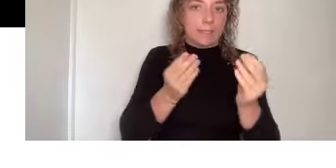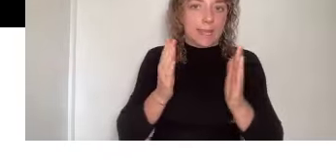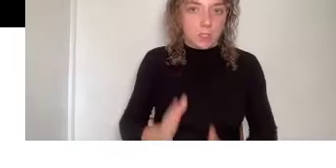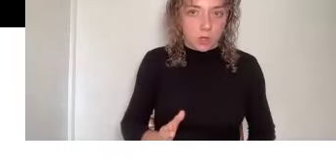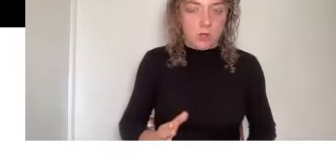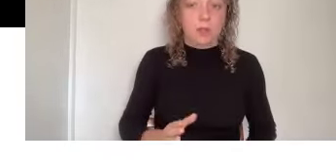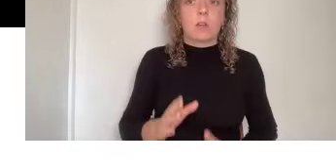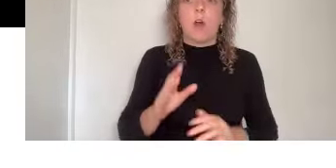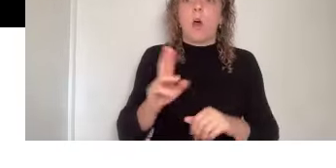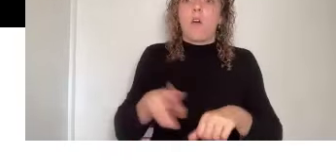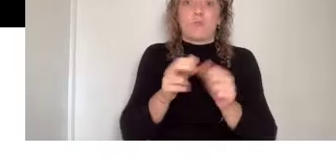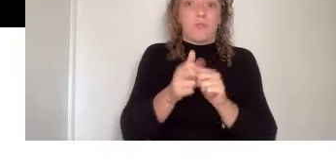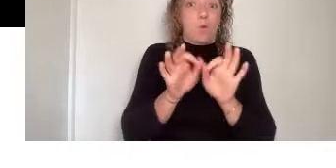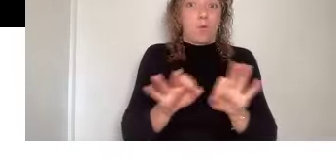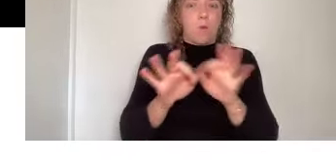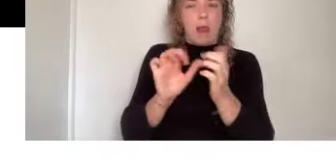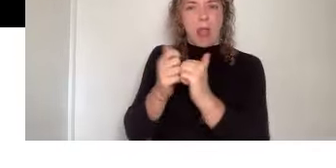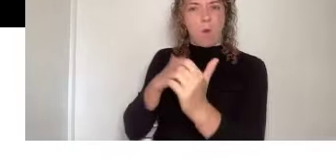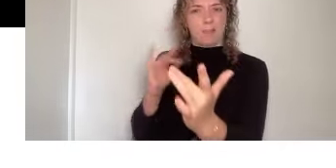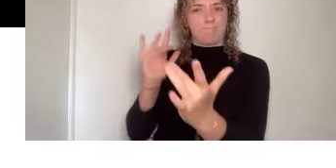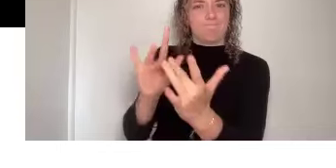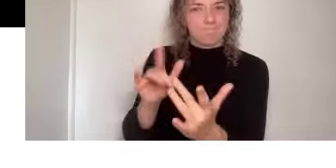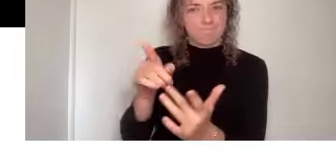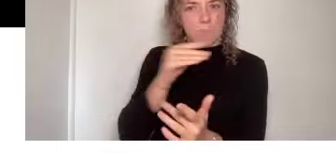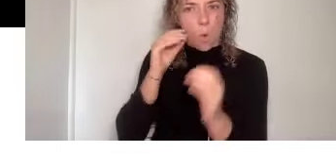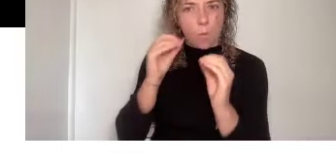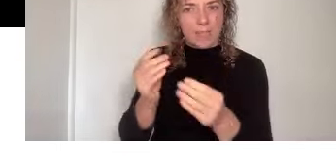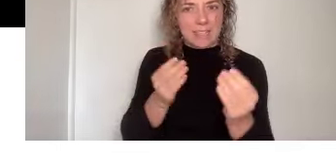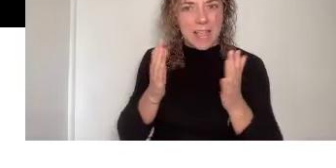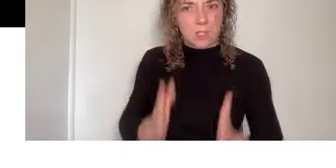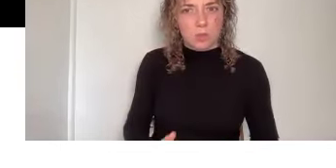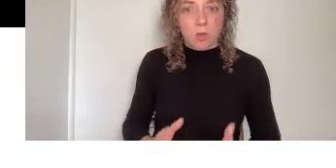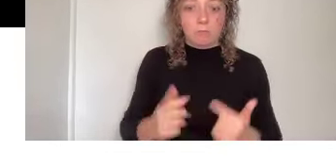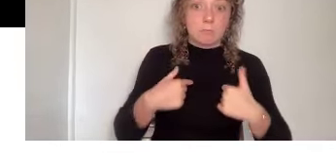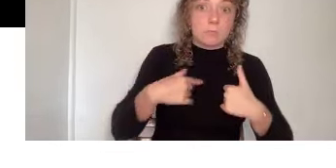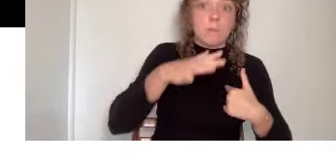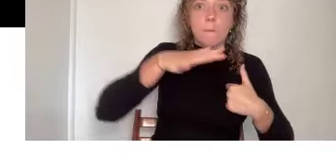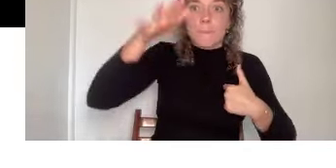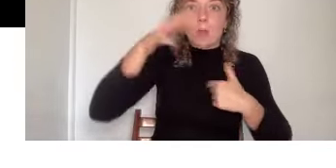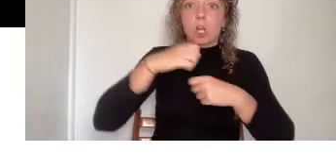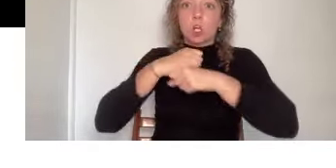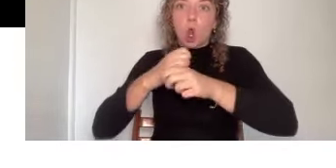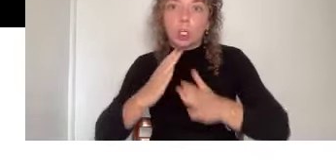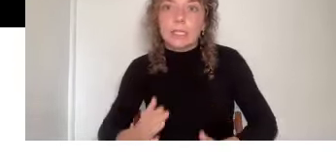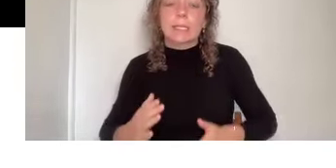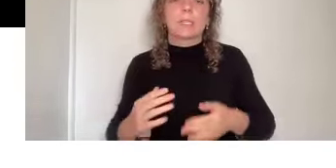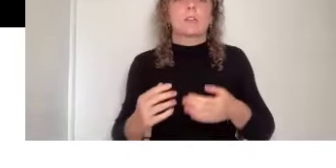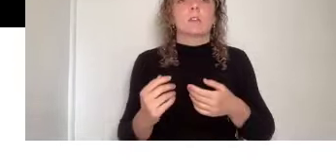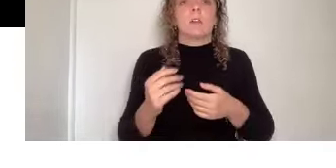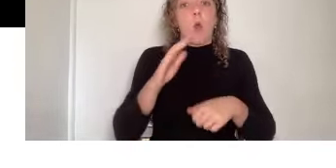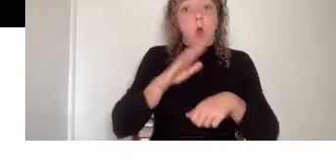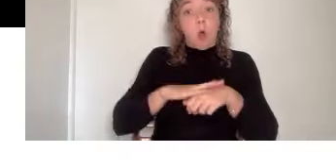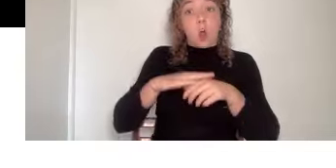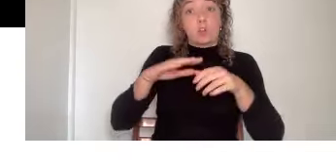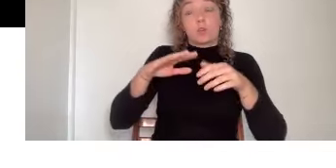of course, the most important part is, how do you get in contact with them, right? How does a parent or guardian? On our Project Teach